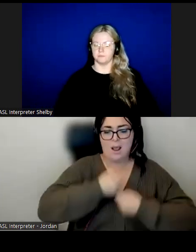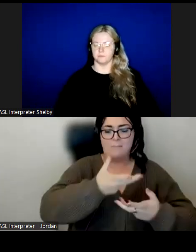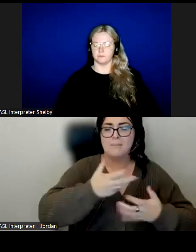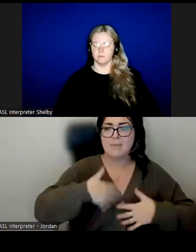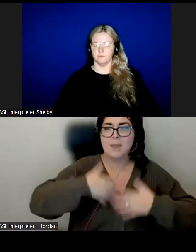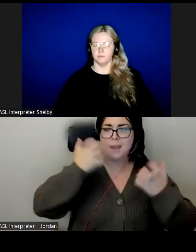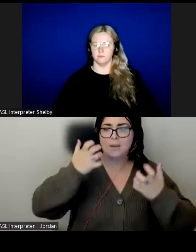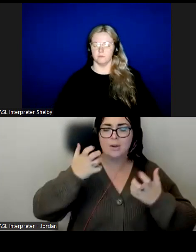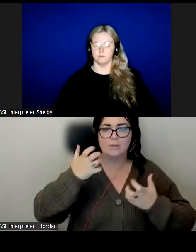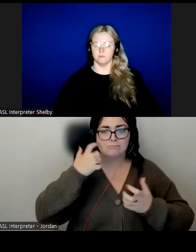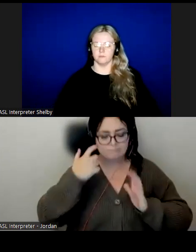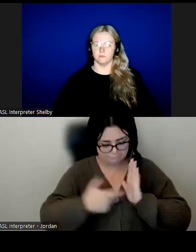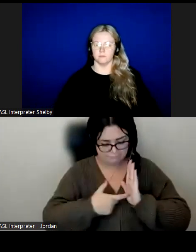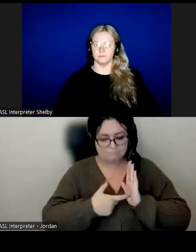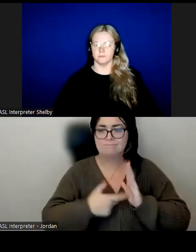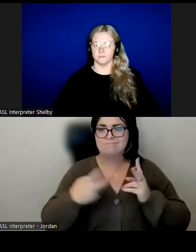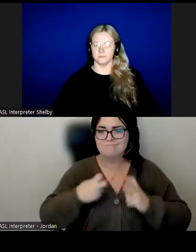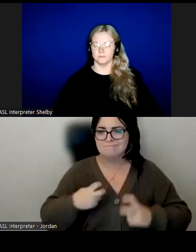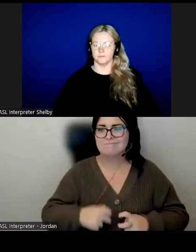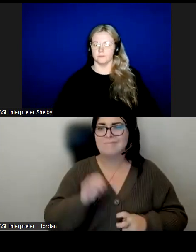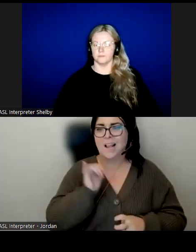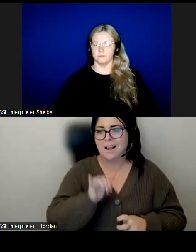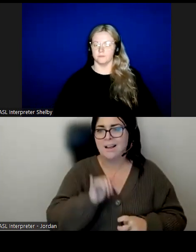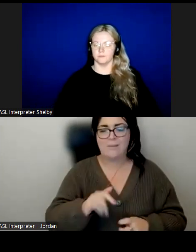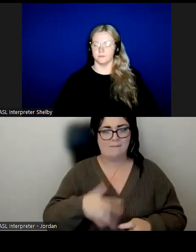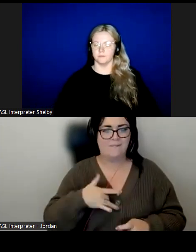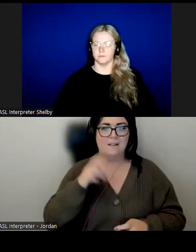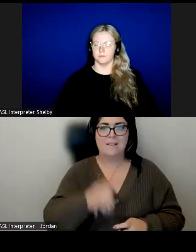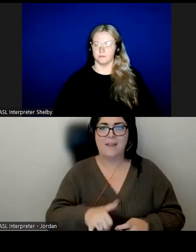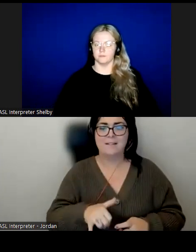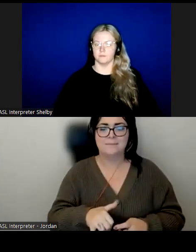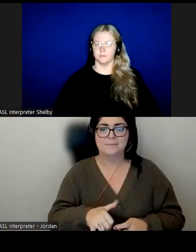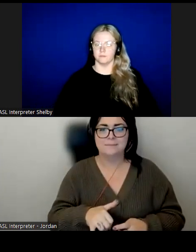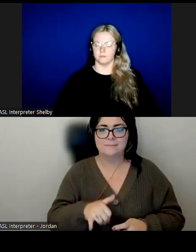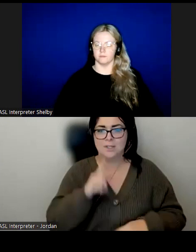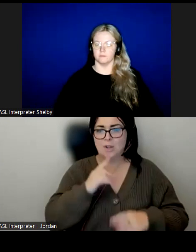that sometimes we have to feel that we have to suppress.